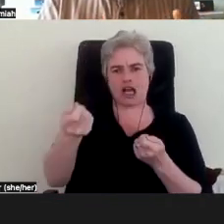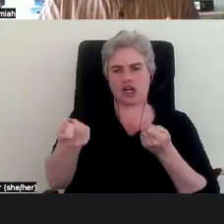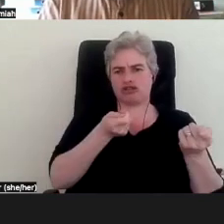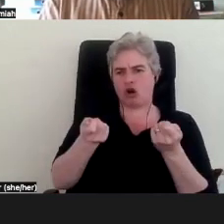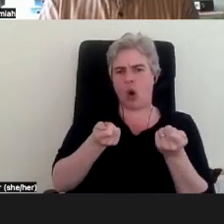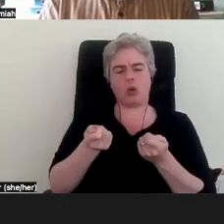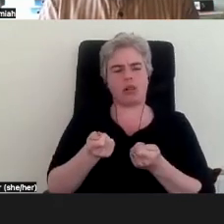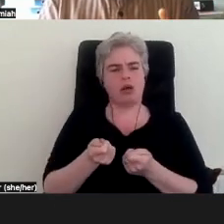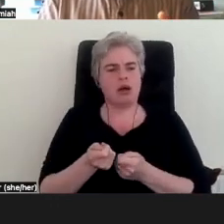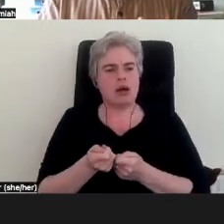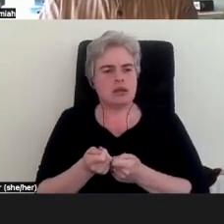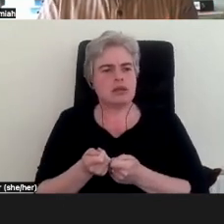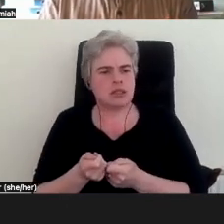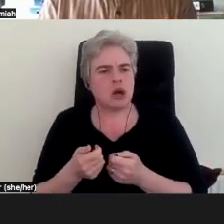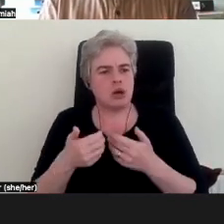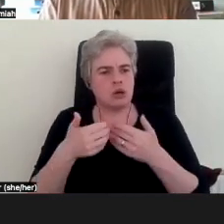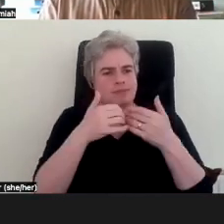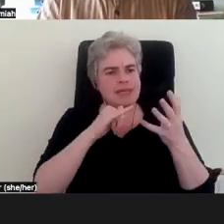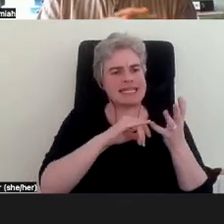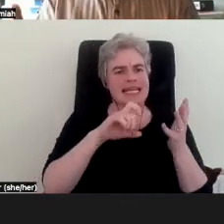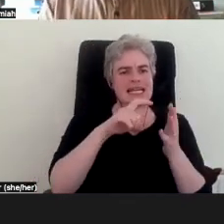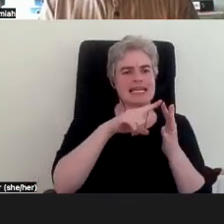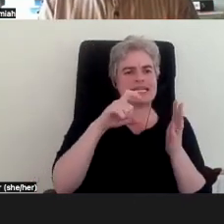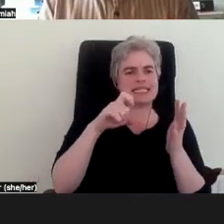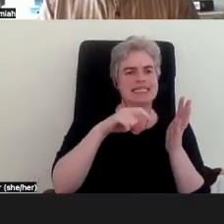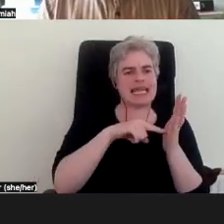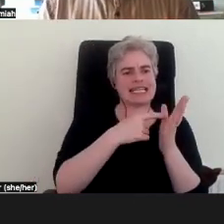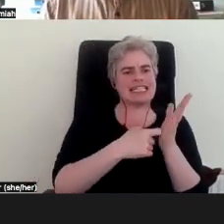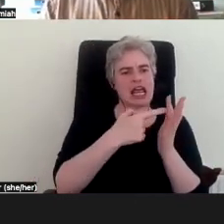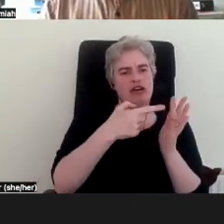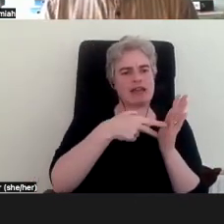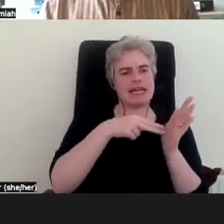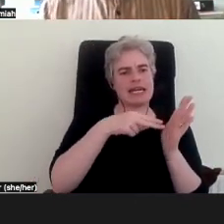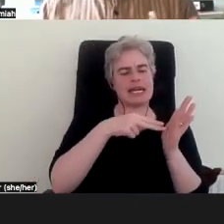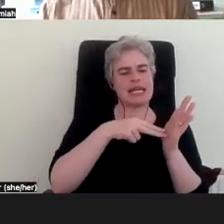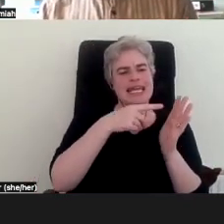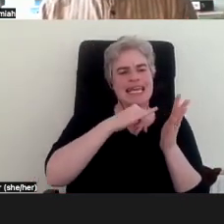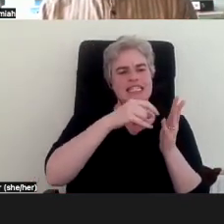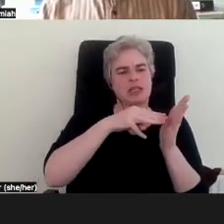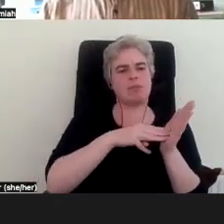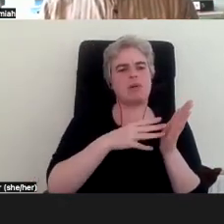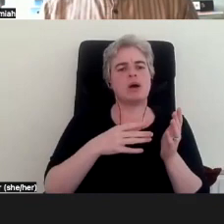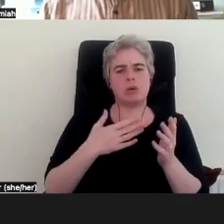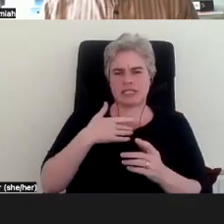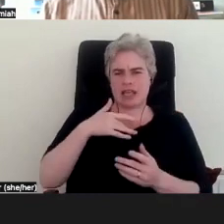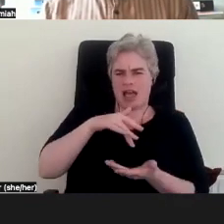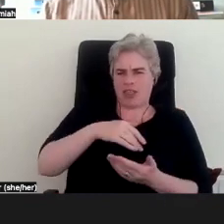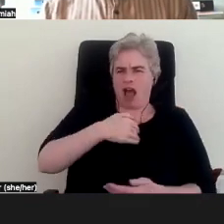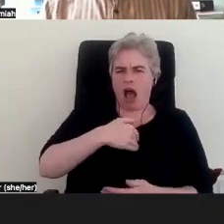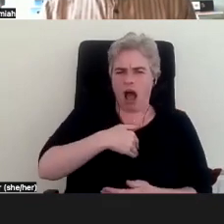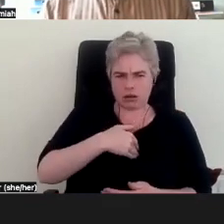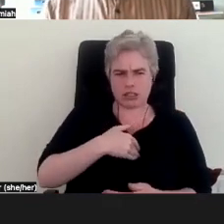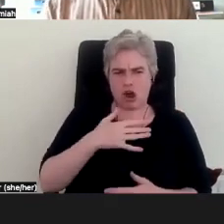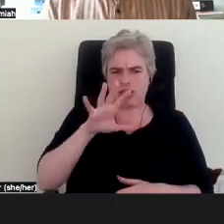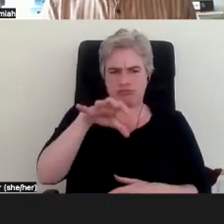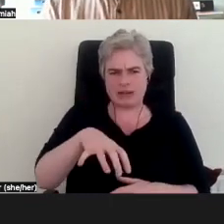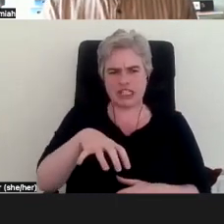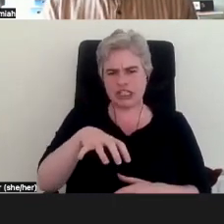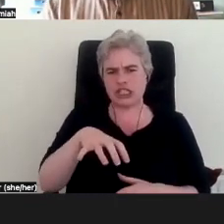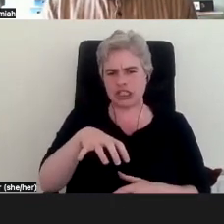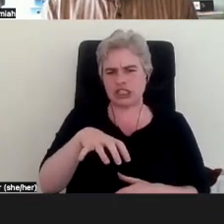the heart of how British did business across the empire. And also the prevalence of